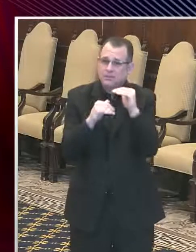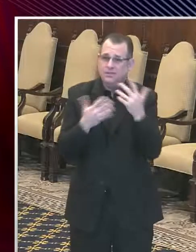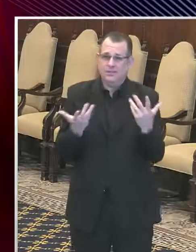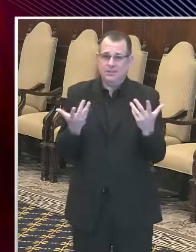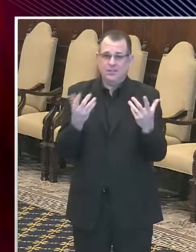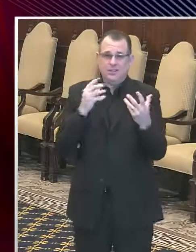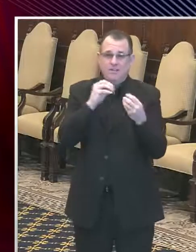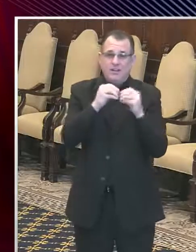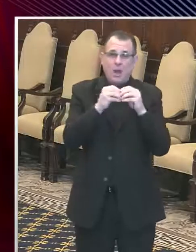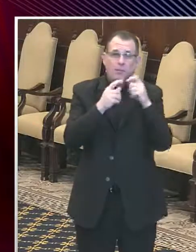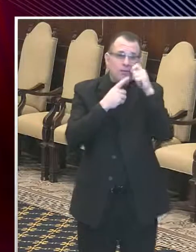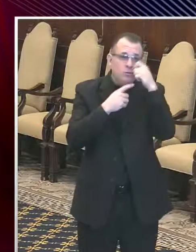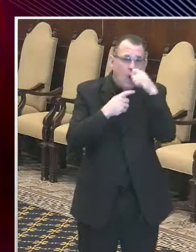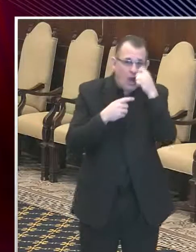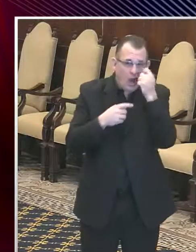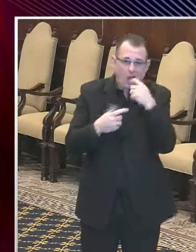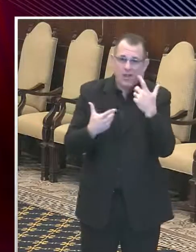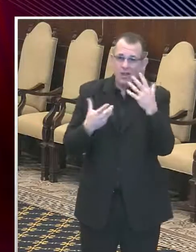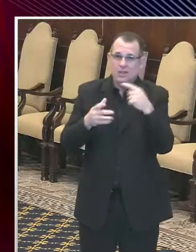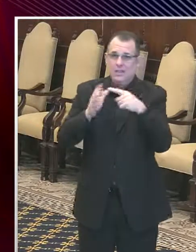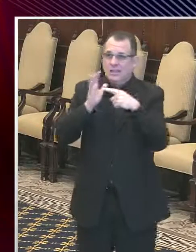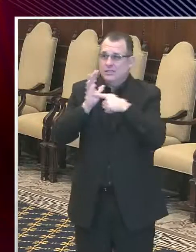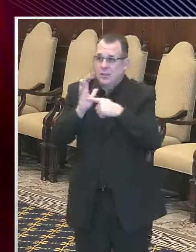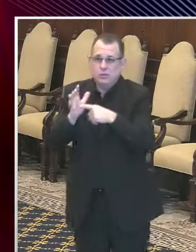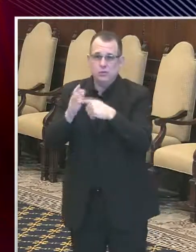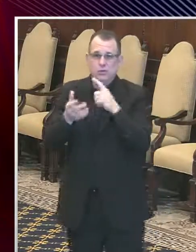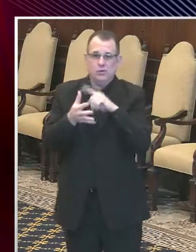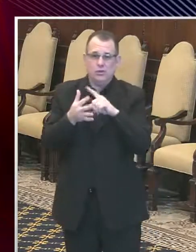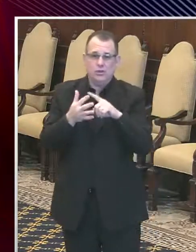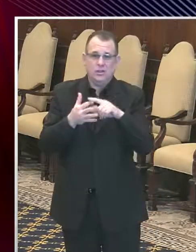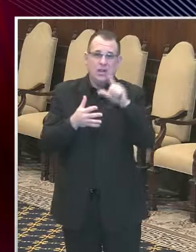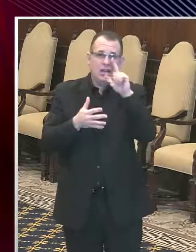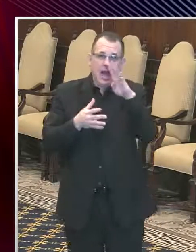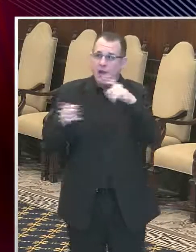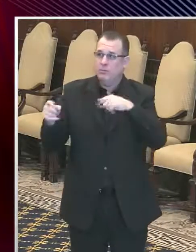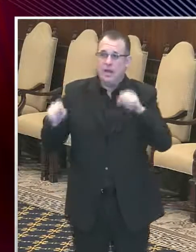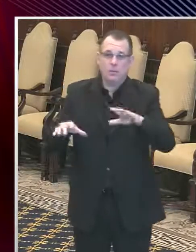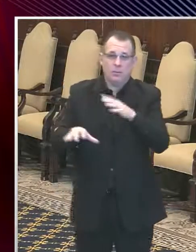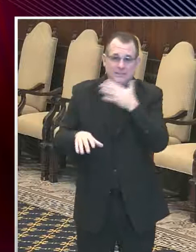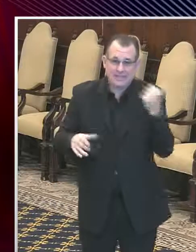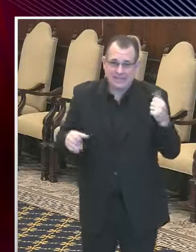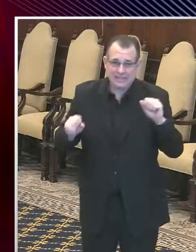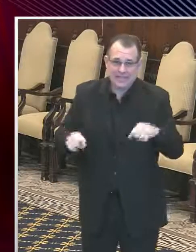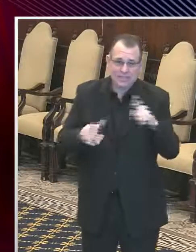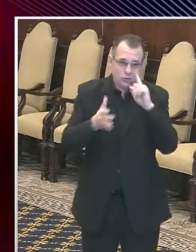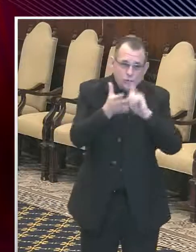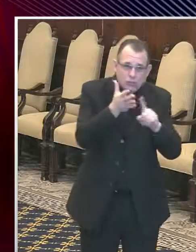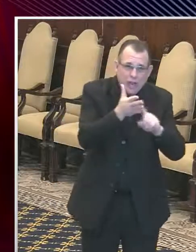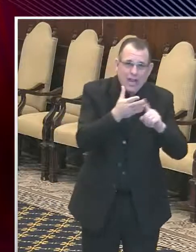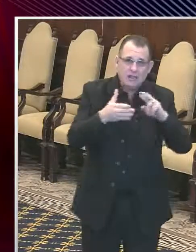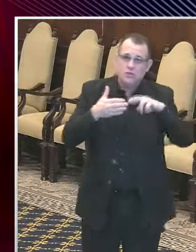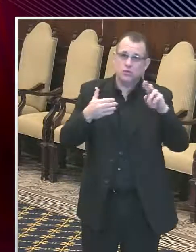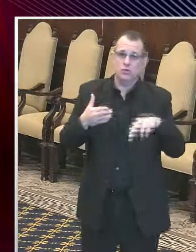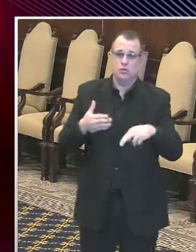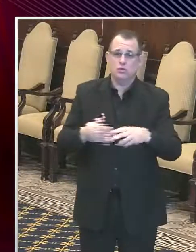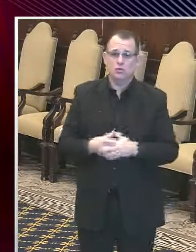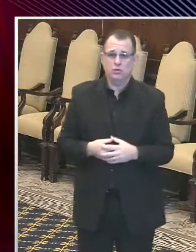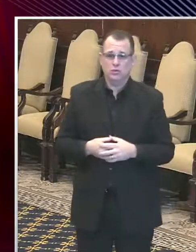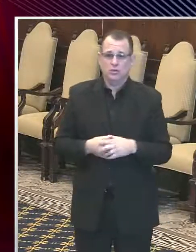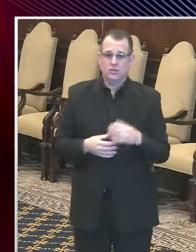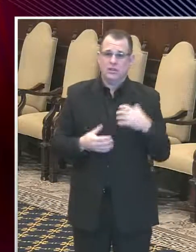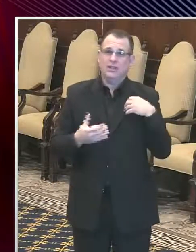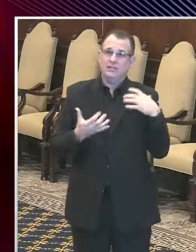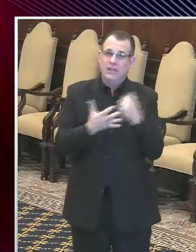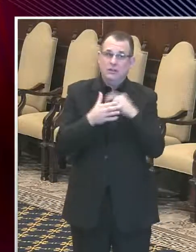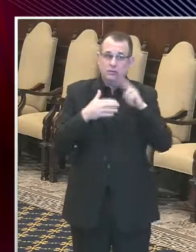to collect the samples, by our laboratory capacity to run those samples, and by delays in reporting from some laboratory tests. But the testing